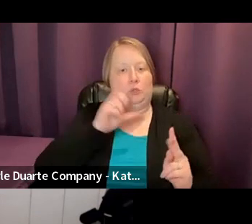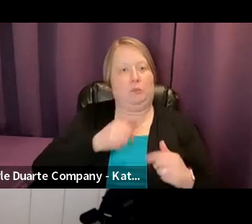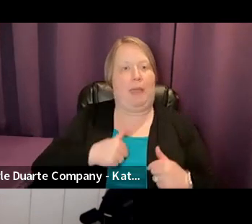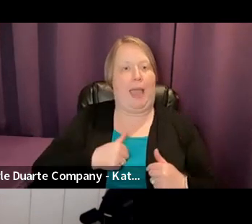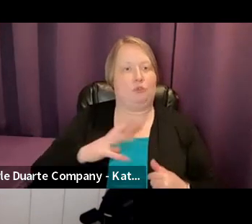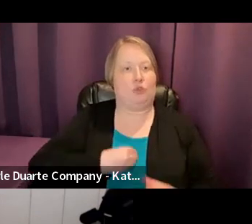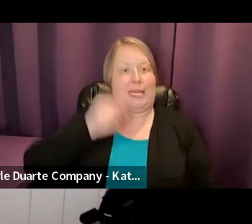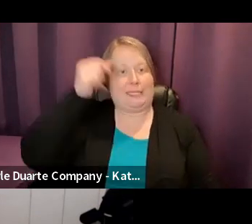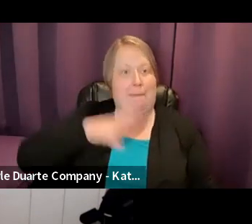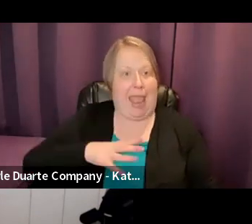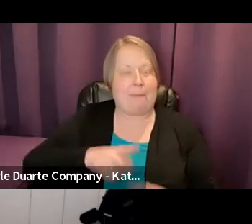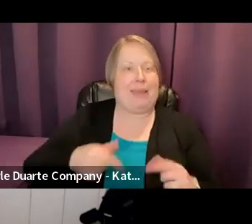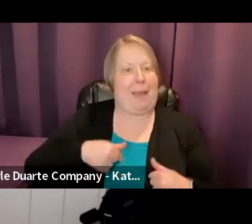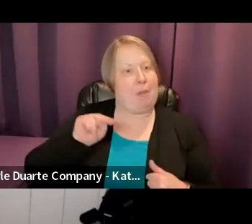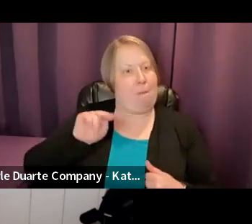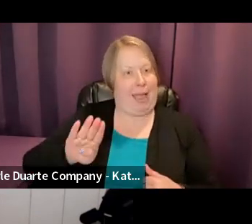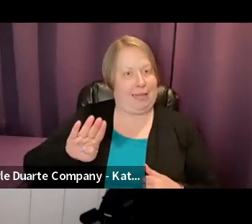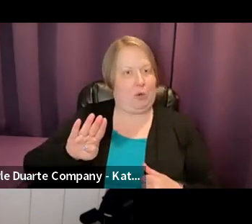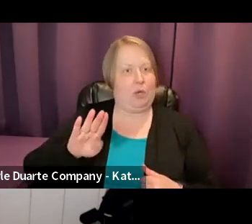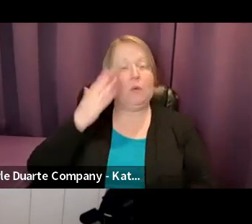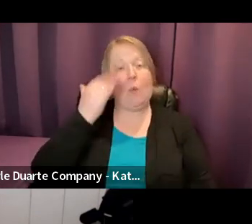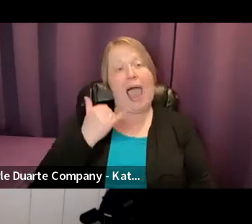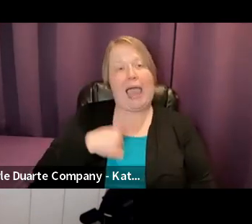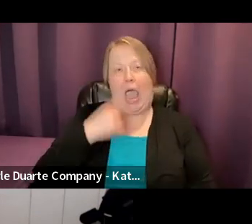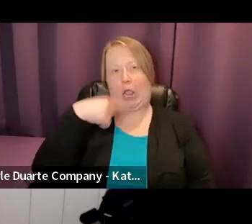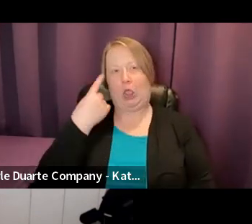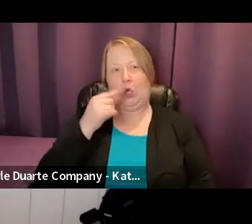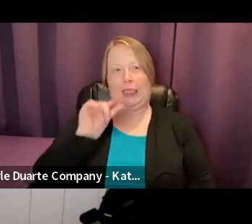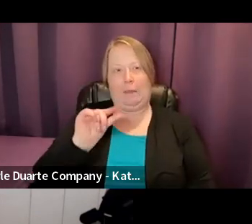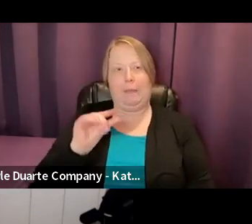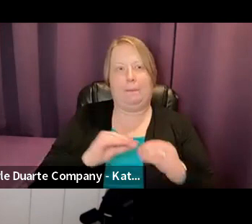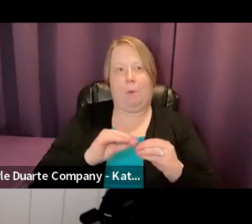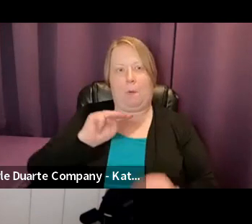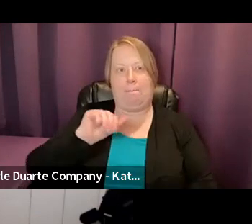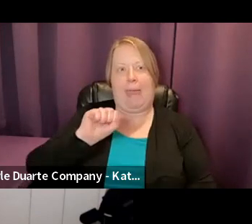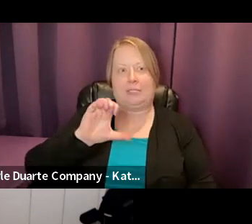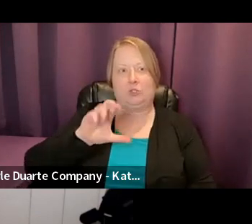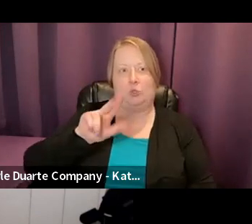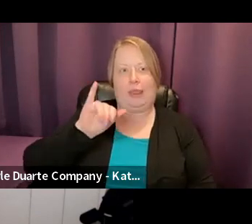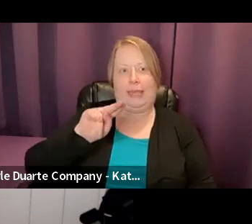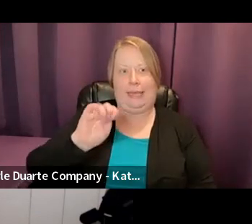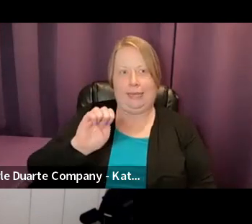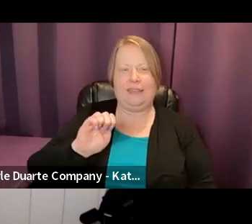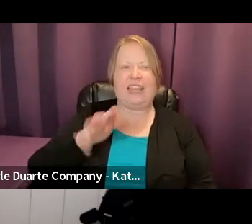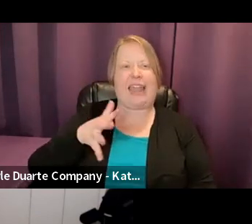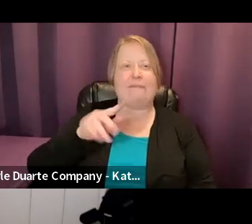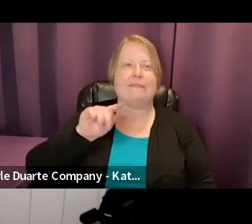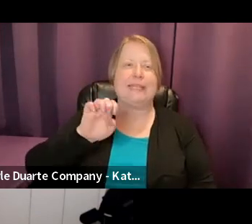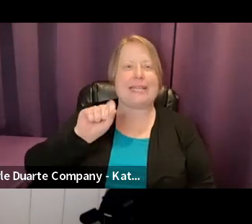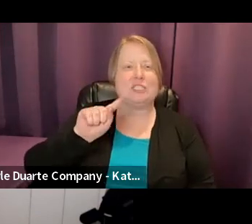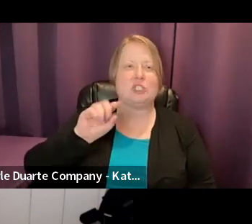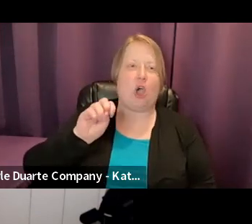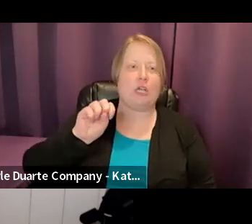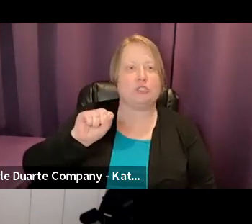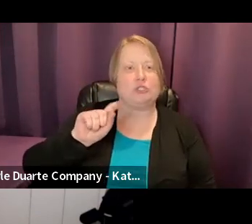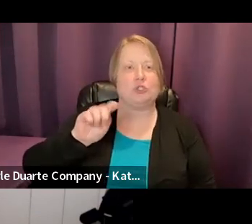when I'm non-binary because I look a bit more masculine testosterone kind of made me go the